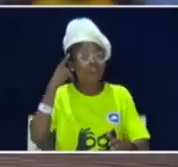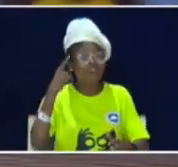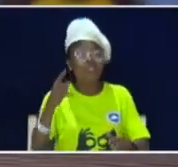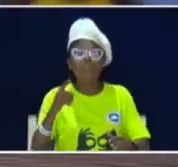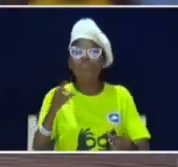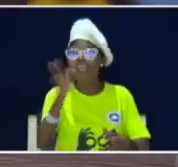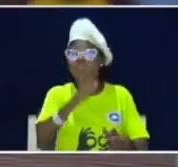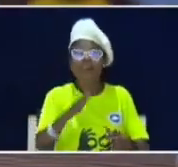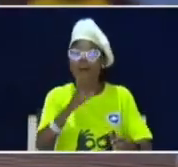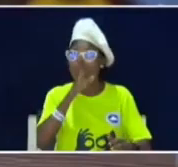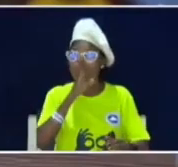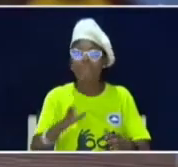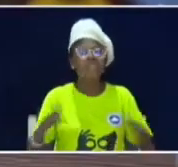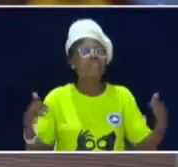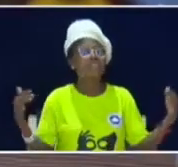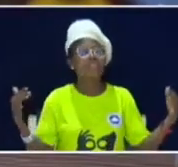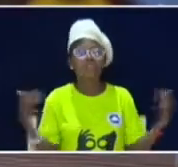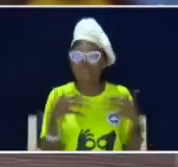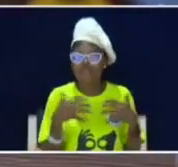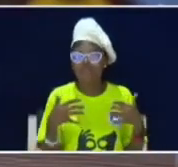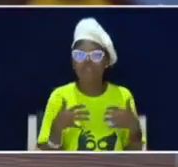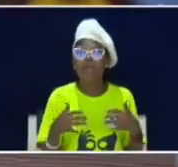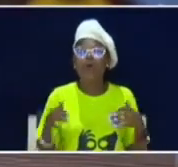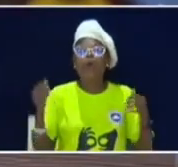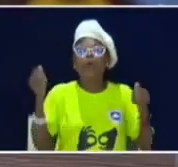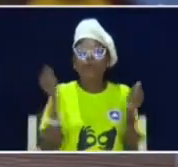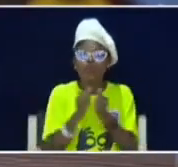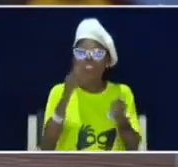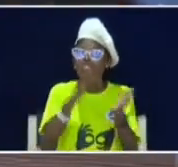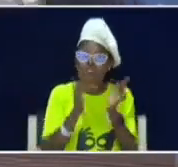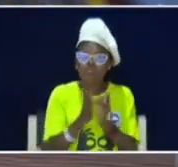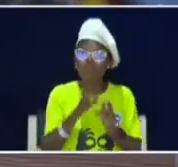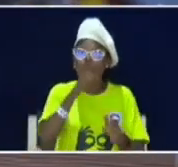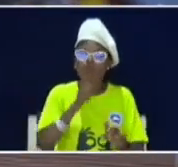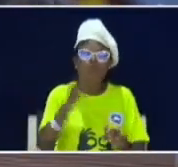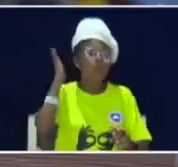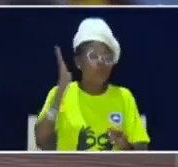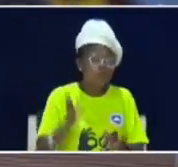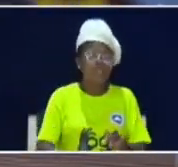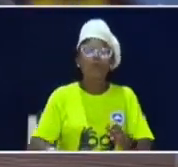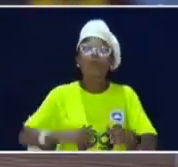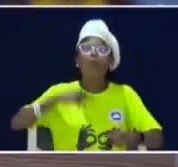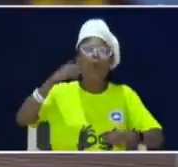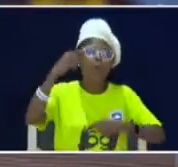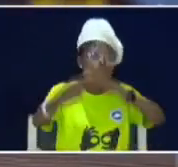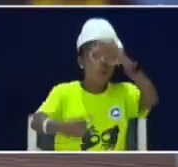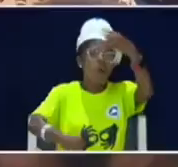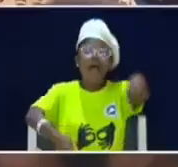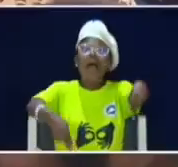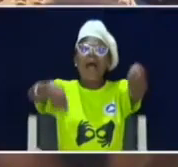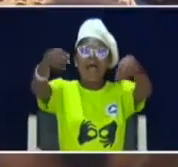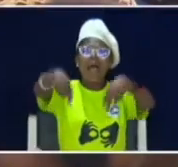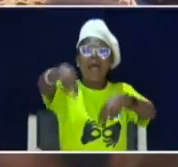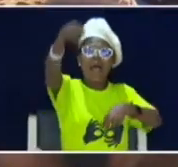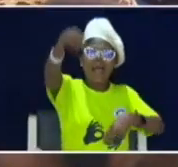Because with Jesus, you can soar so high and so far in life and in destiny.